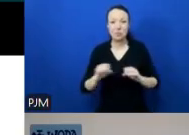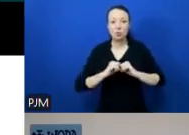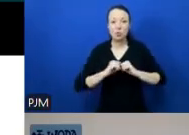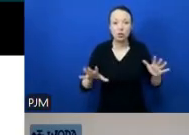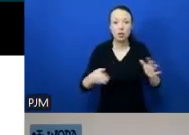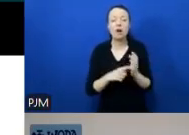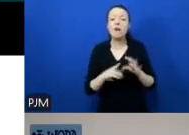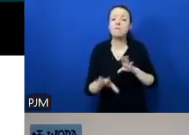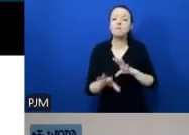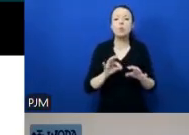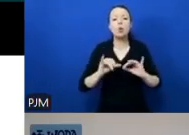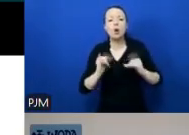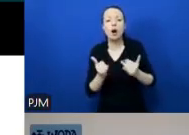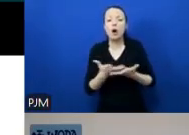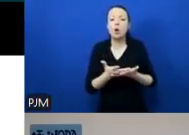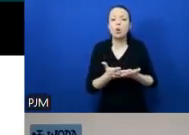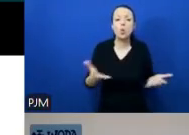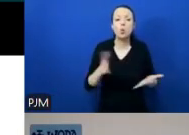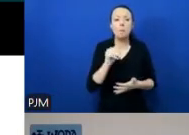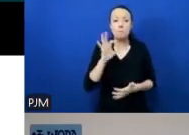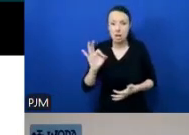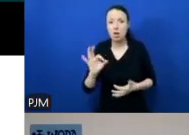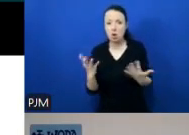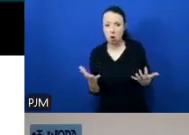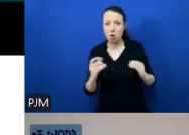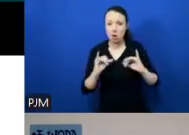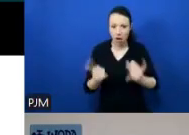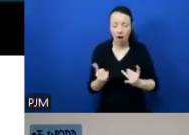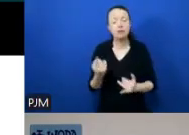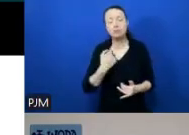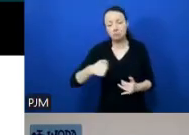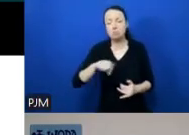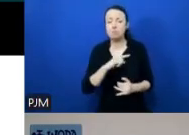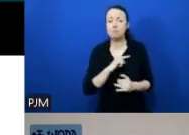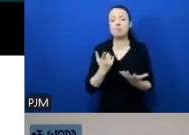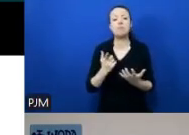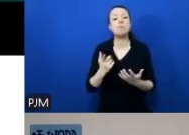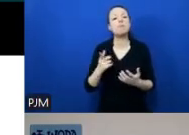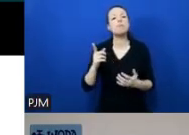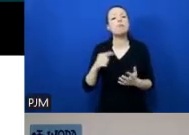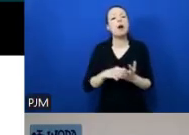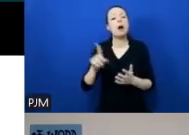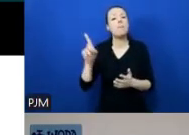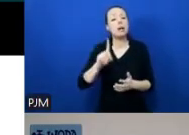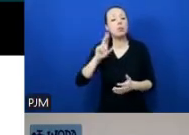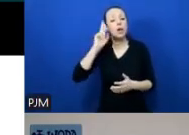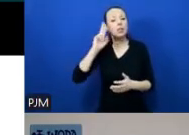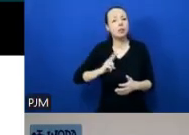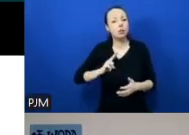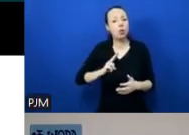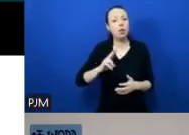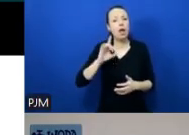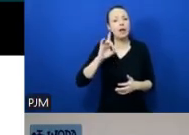for every municipality. Then, of course, we had to assess the soil infiltration and rainwater retention. The Polish